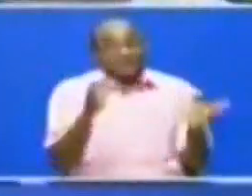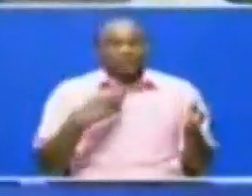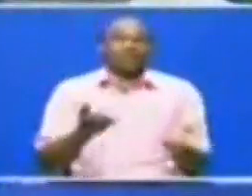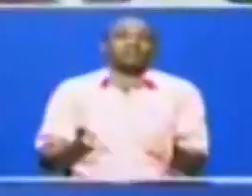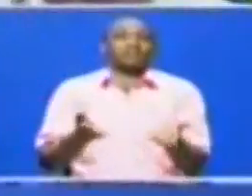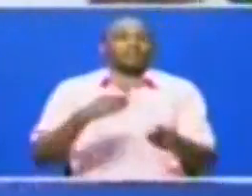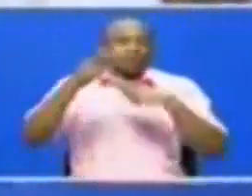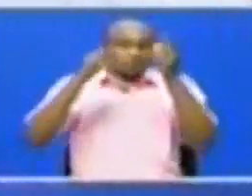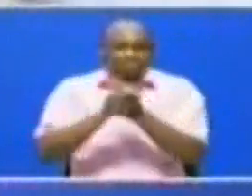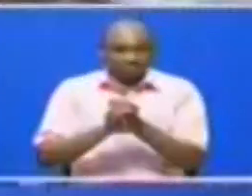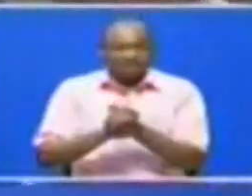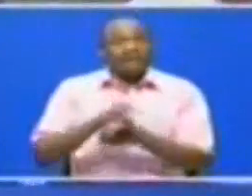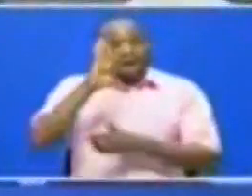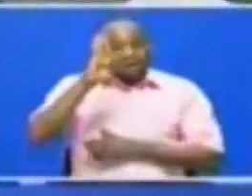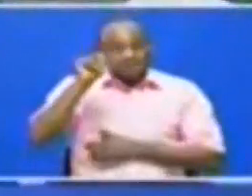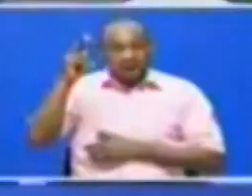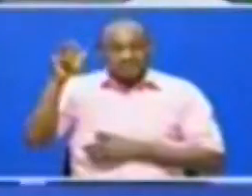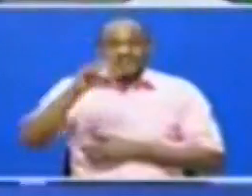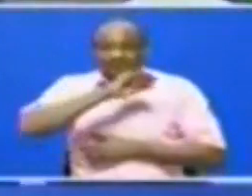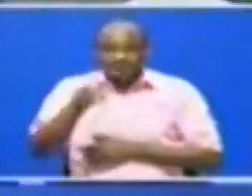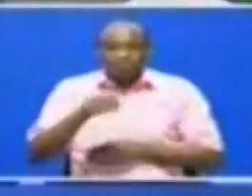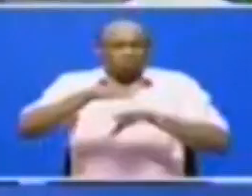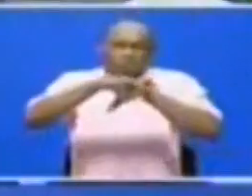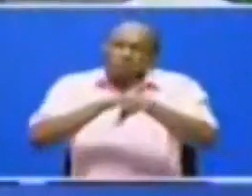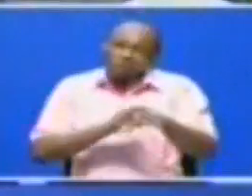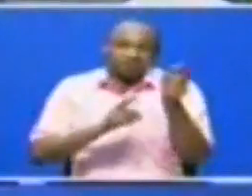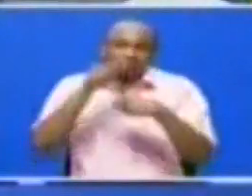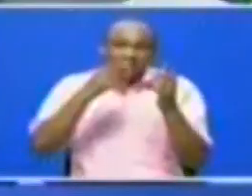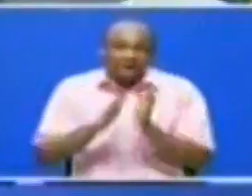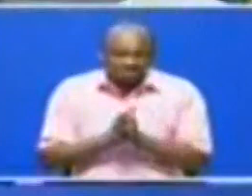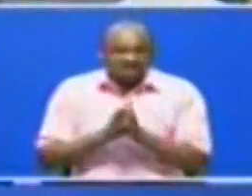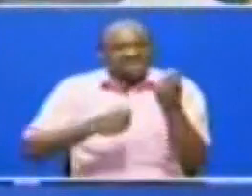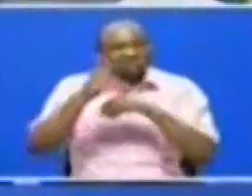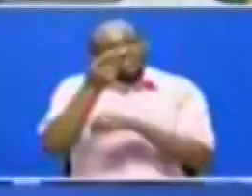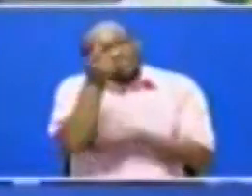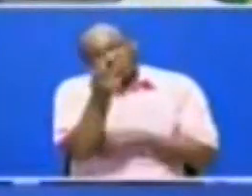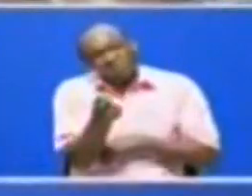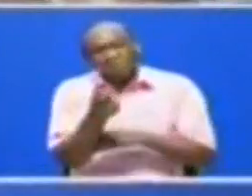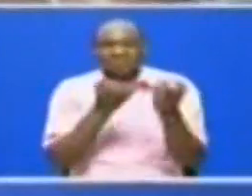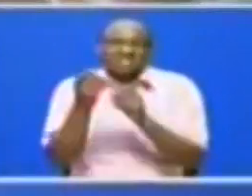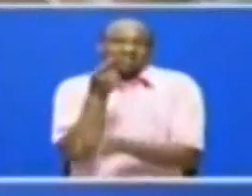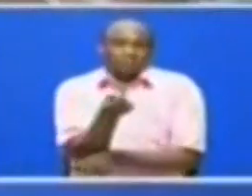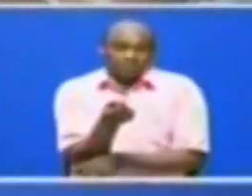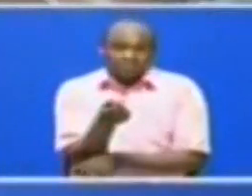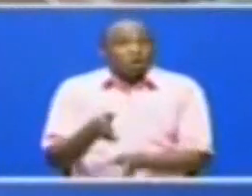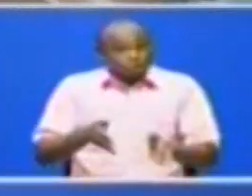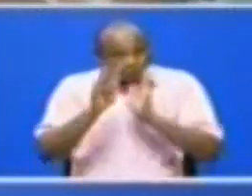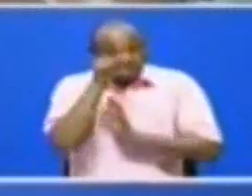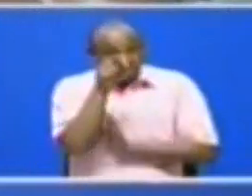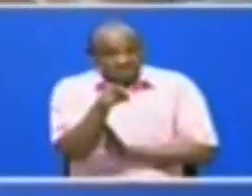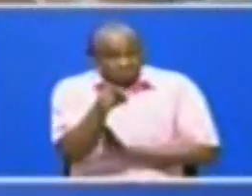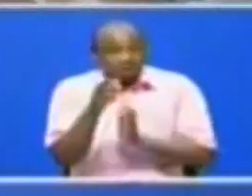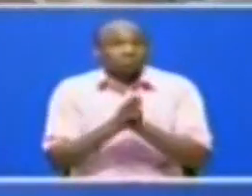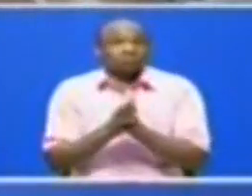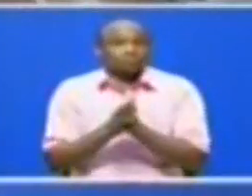a look at Bamba Town depicts a township of slow development, little activity and slow business. The road is yet to roll